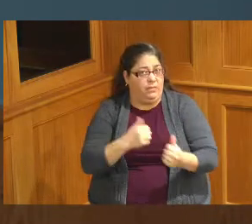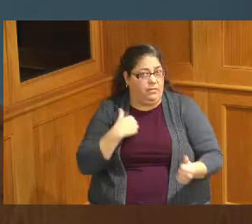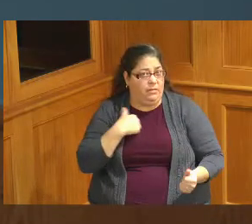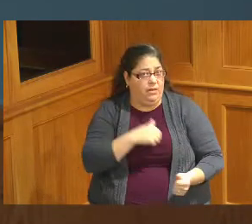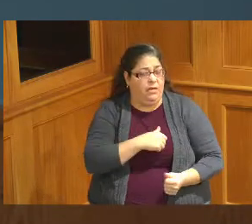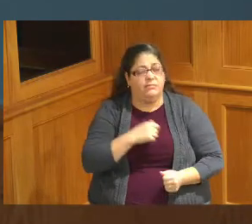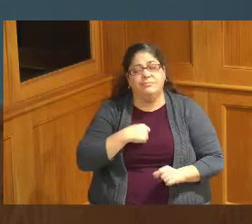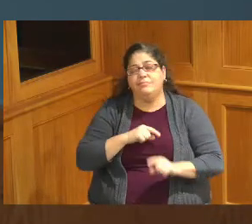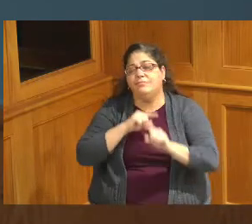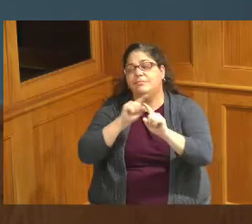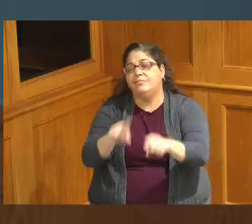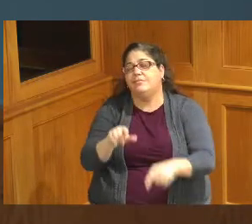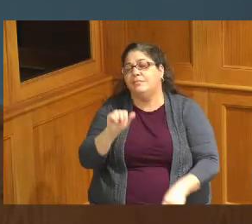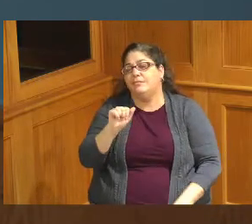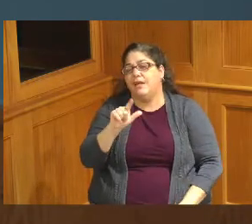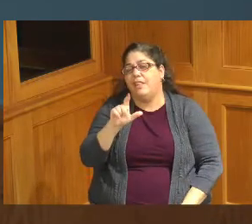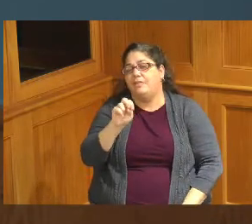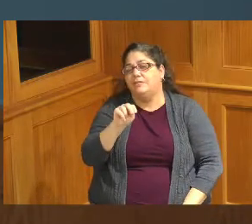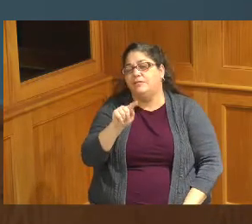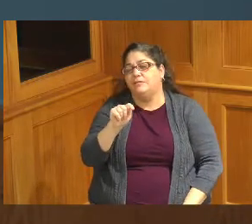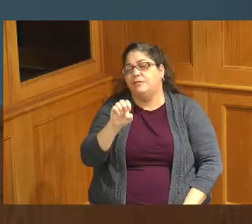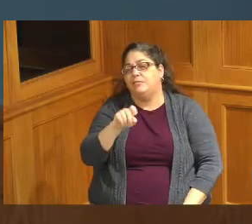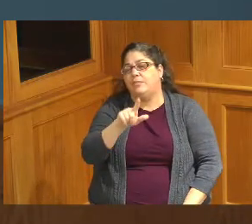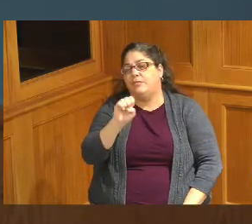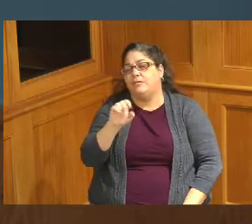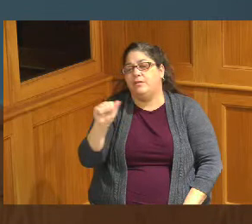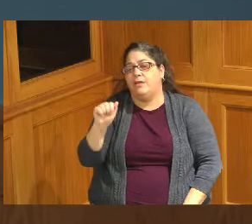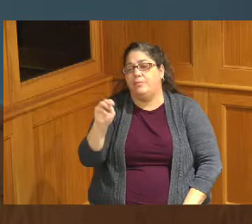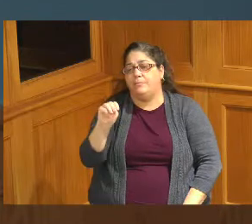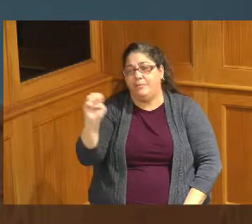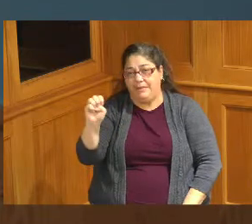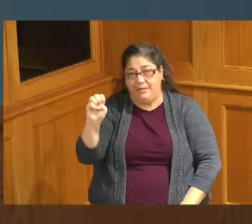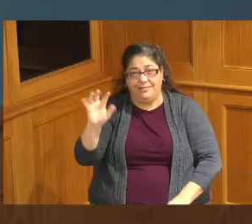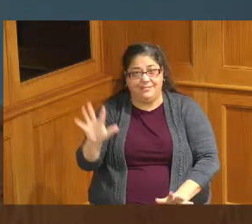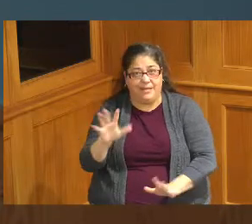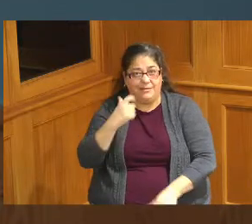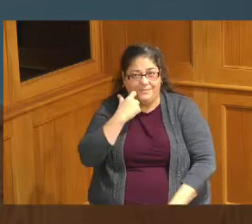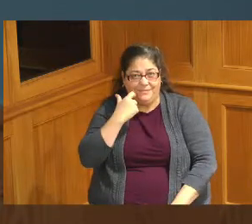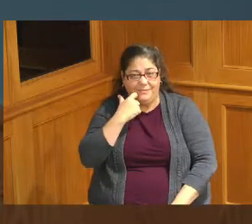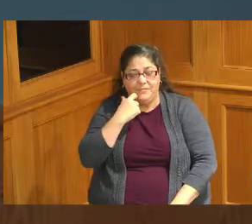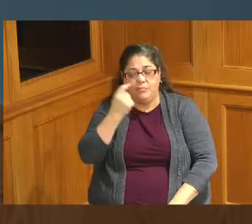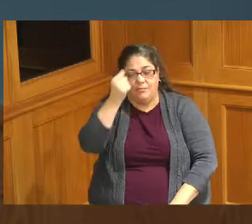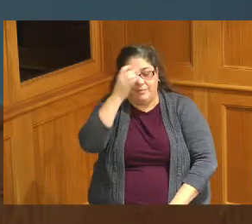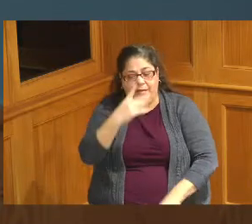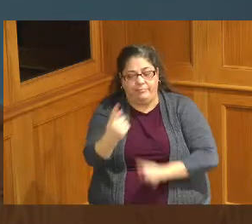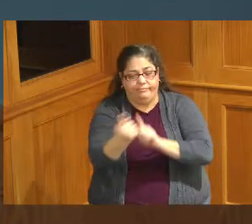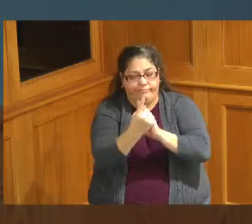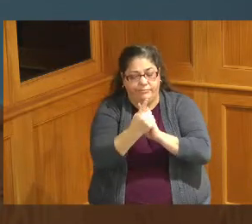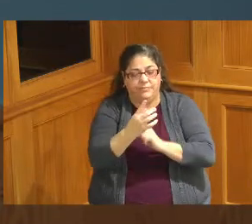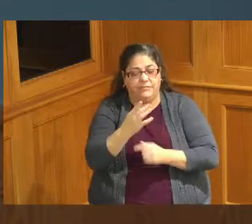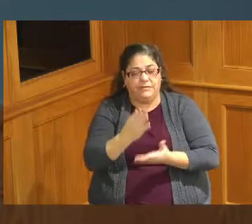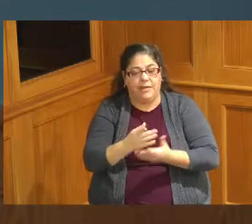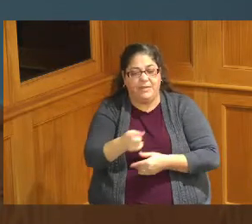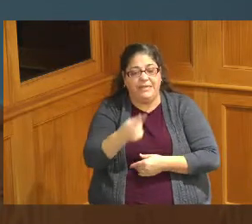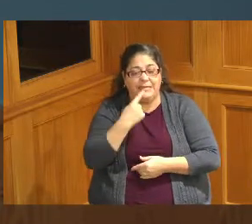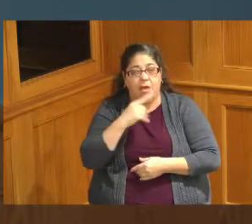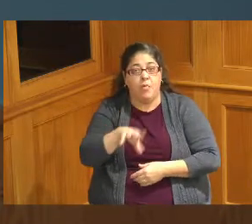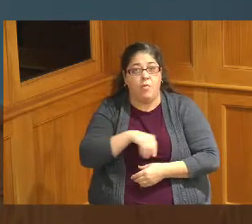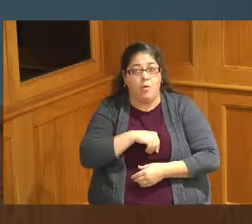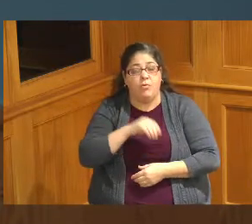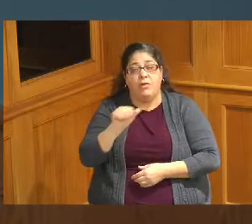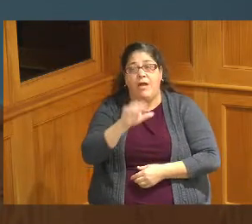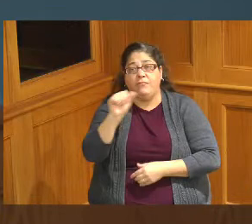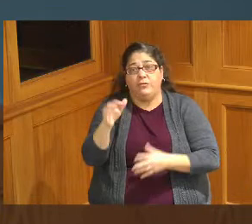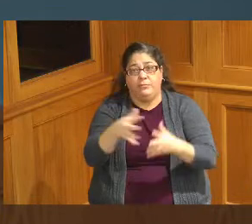at Allen Temple AME Sunday, and a gentleman stopped me. He owns a group home, African